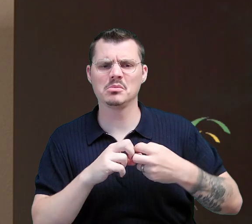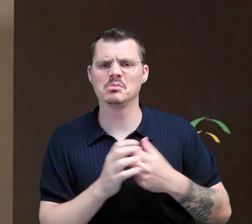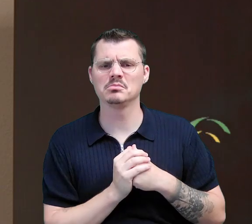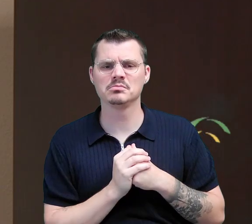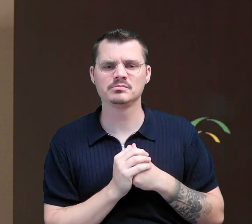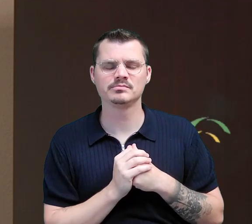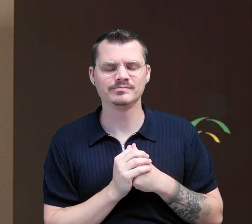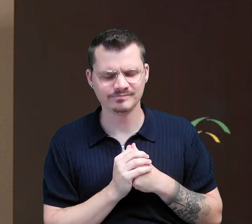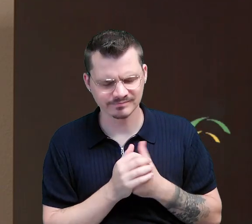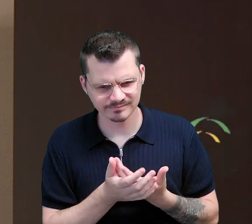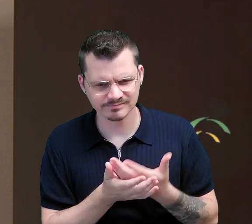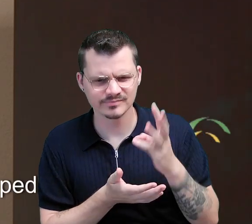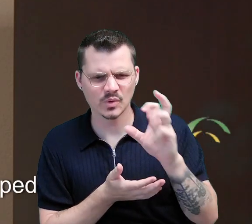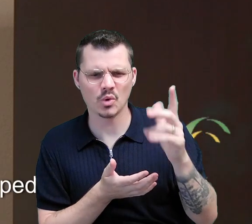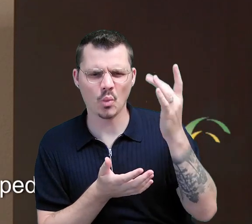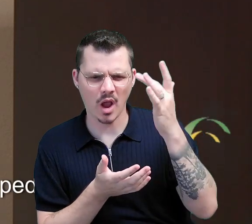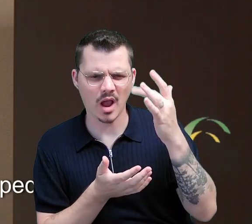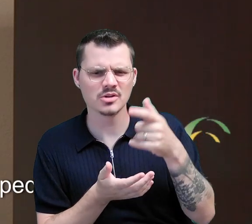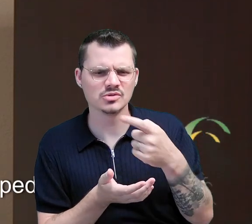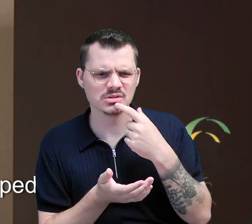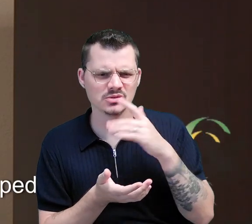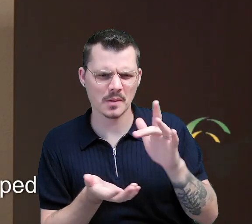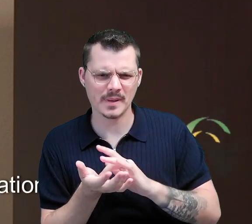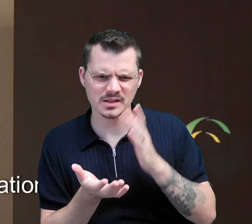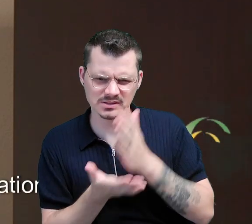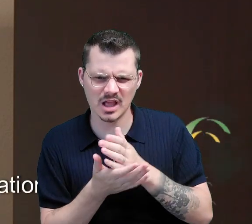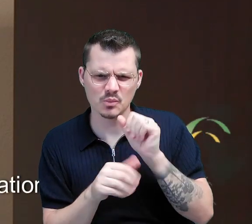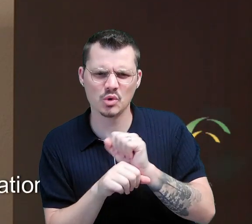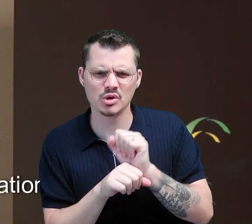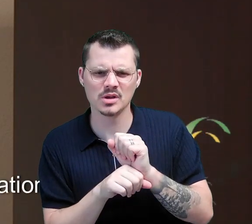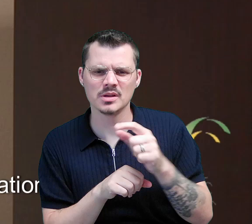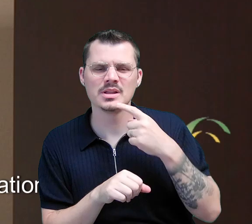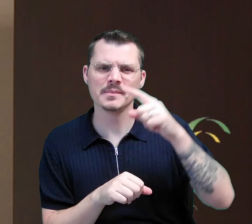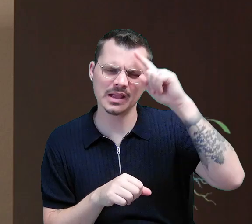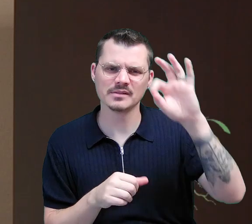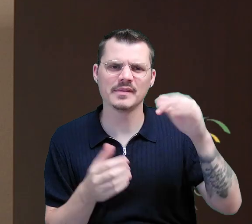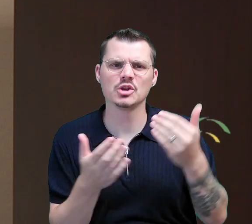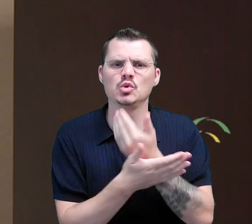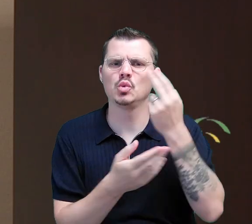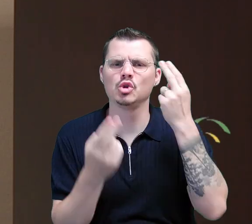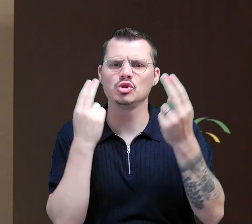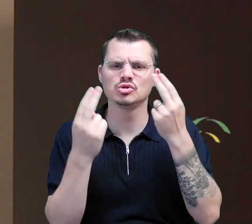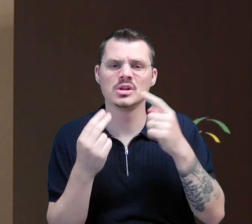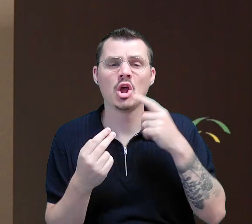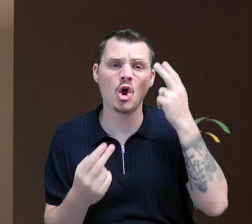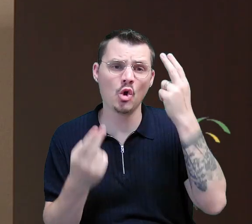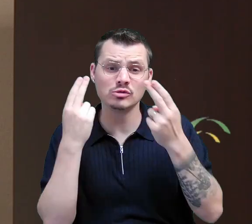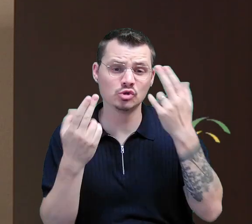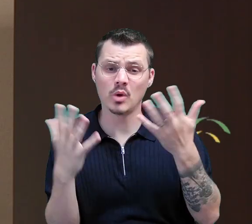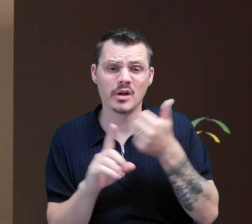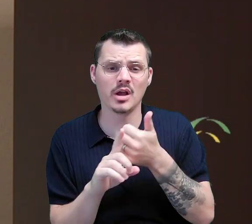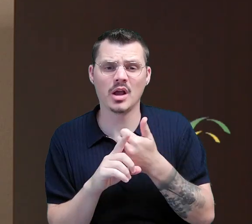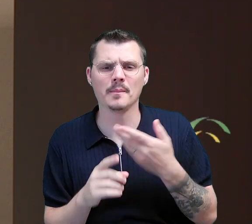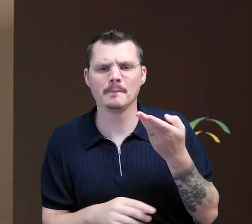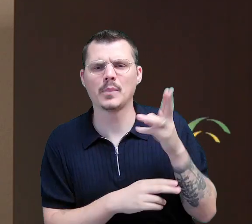problem. Well, why is it you say your medicine stopped working? Because of the new hallucination. Well, what's that? It's a hallucination of